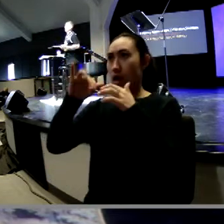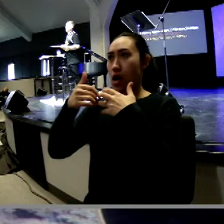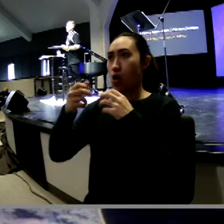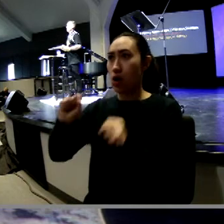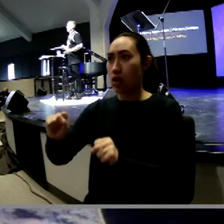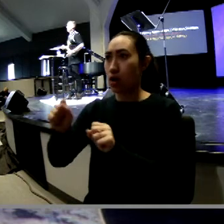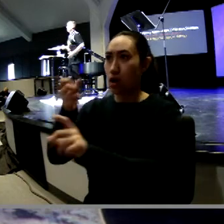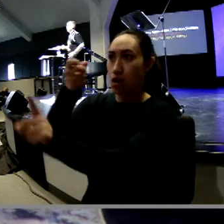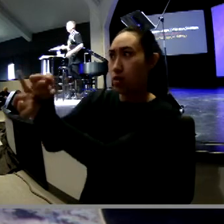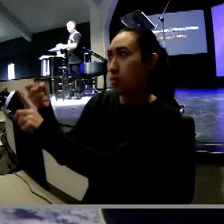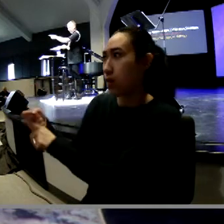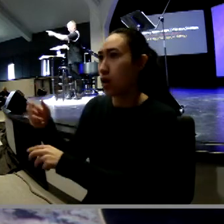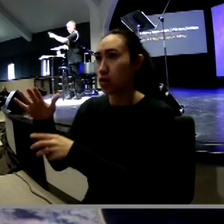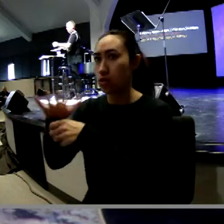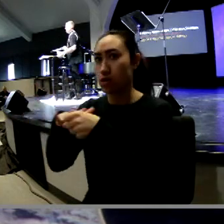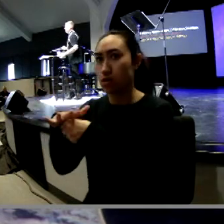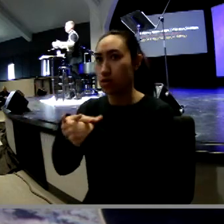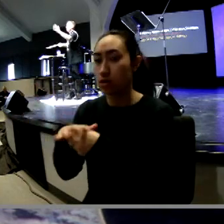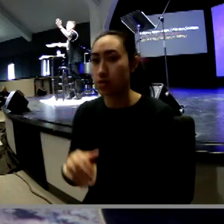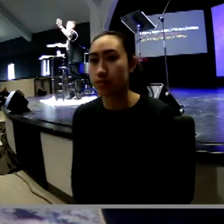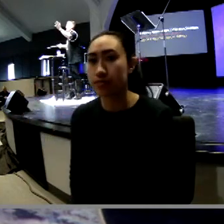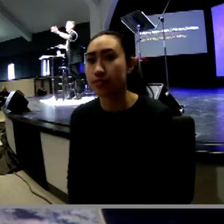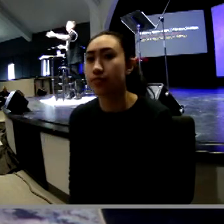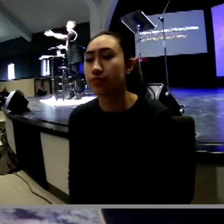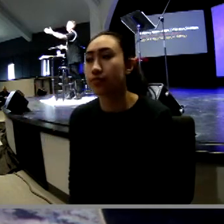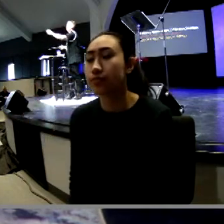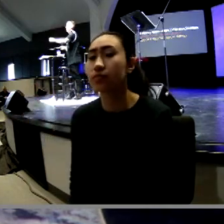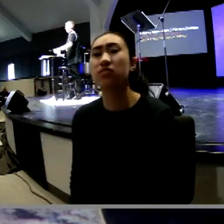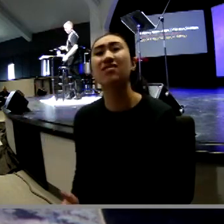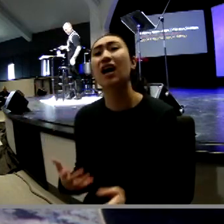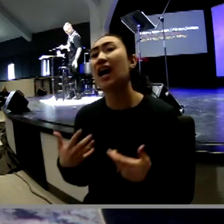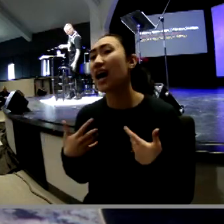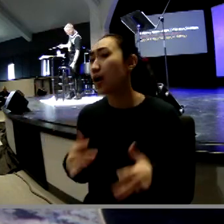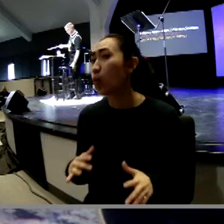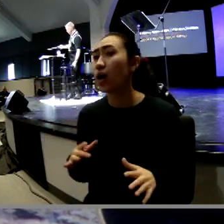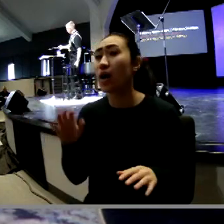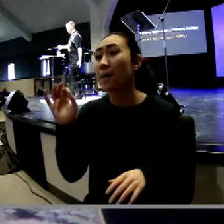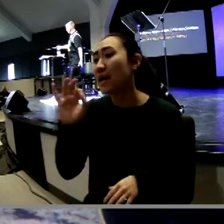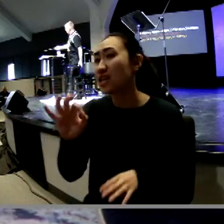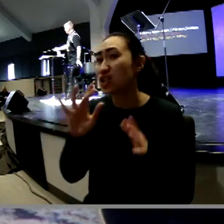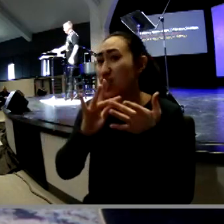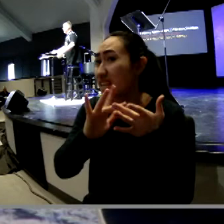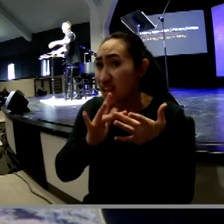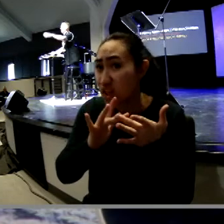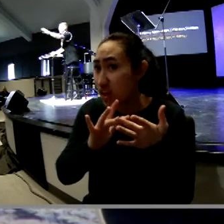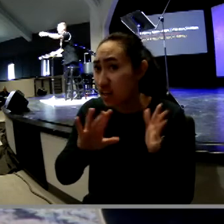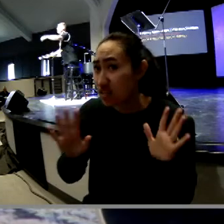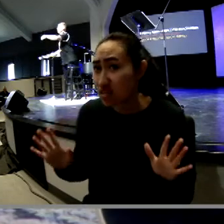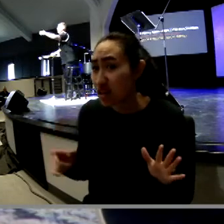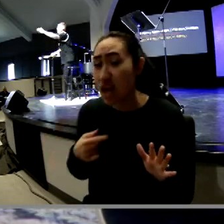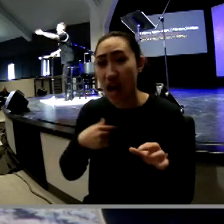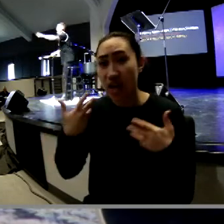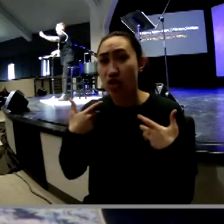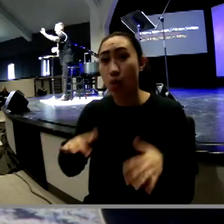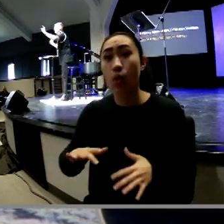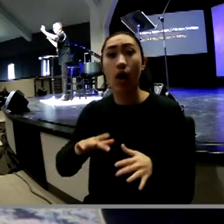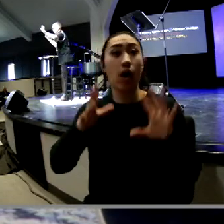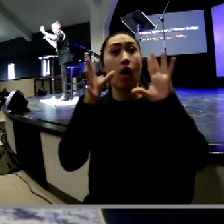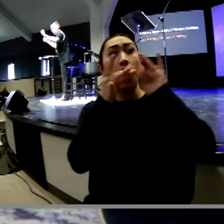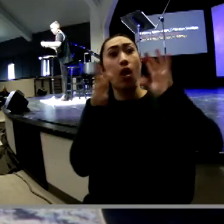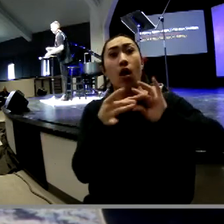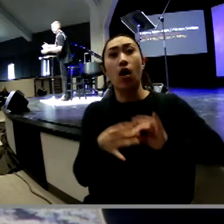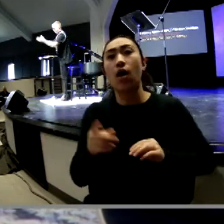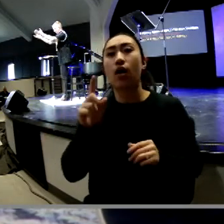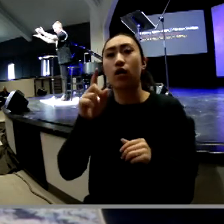to pastor the internet. And if you're online, great. I'm glad you're joining us. And if you can't get here, we'll have an online